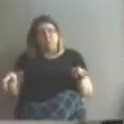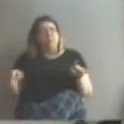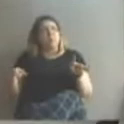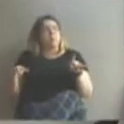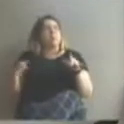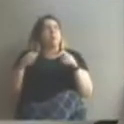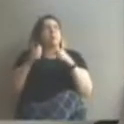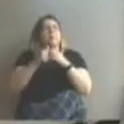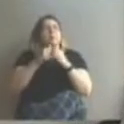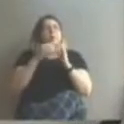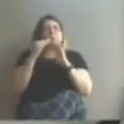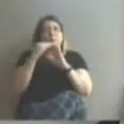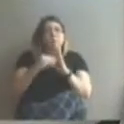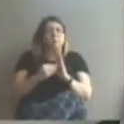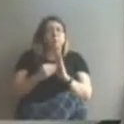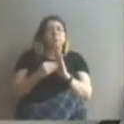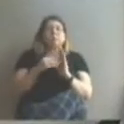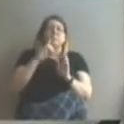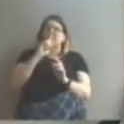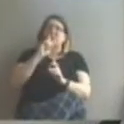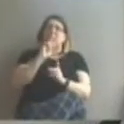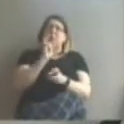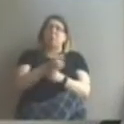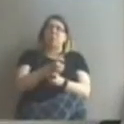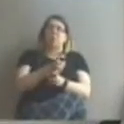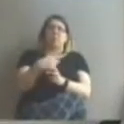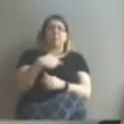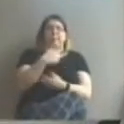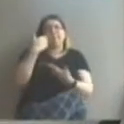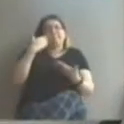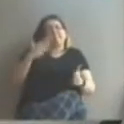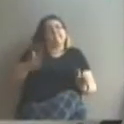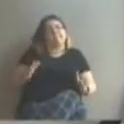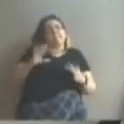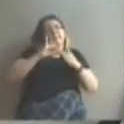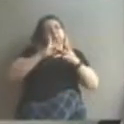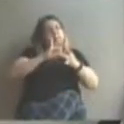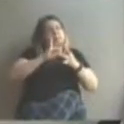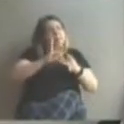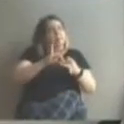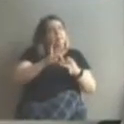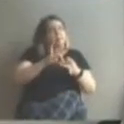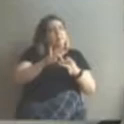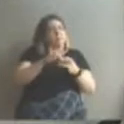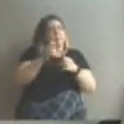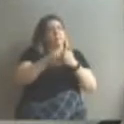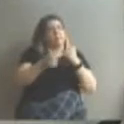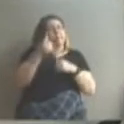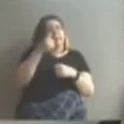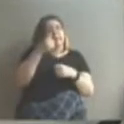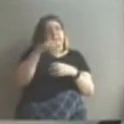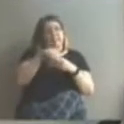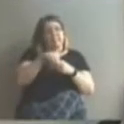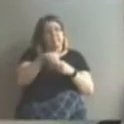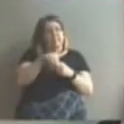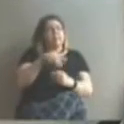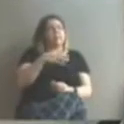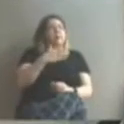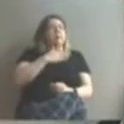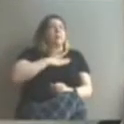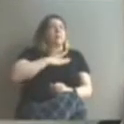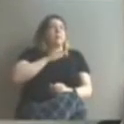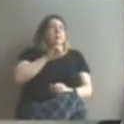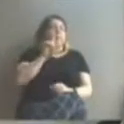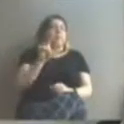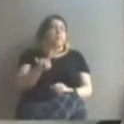even with notes and on it. It's very difficult because we don't know the relationships of everybody in there. And you know, my